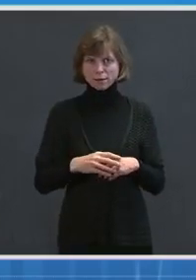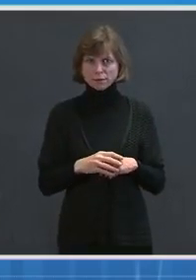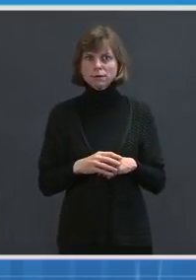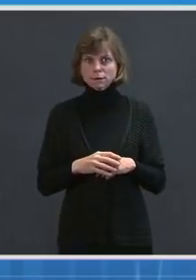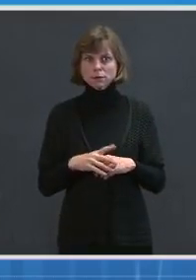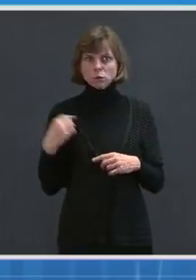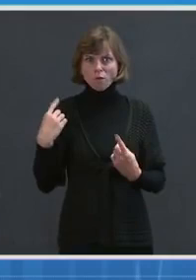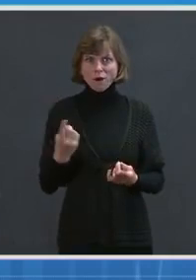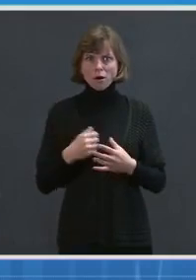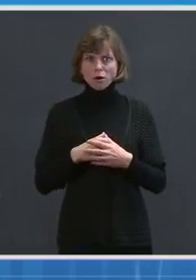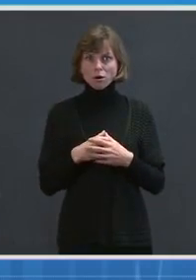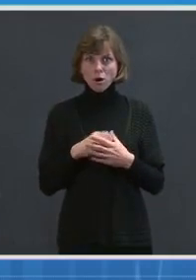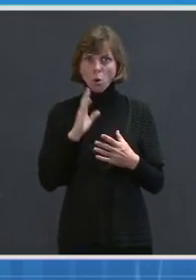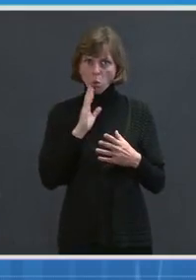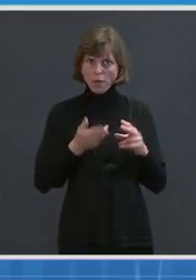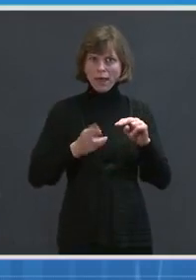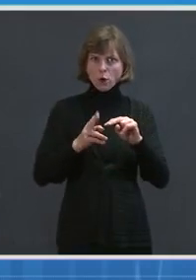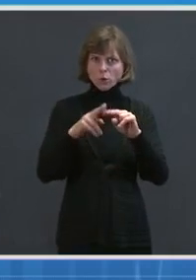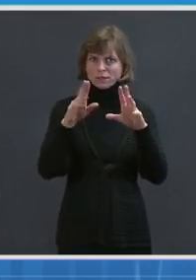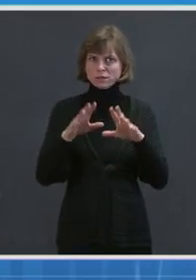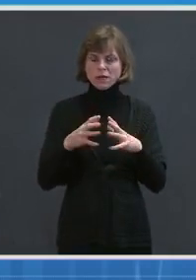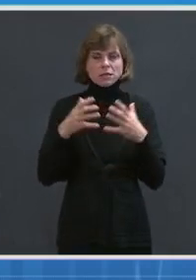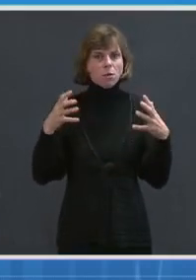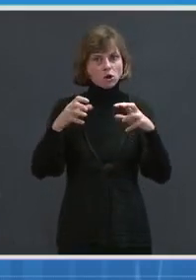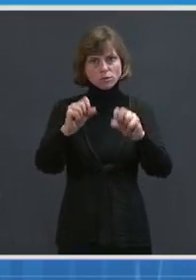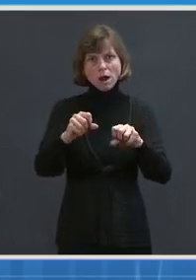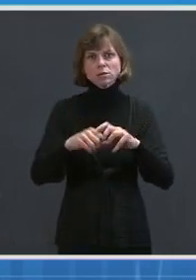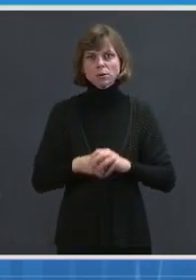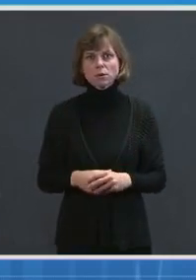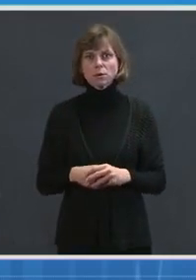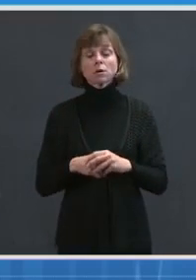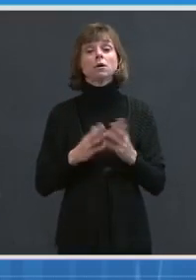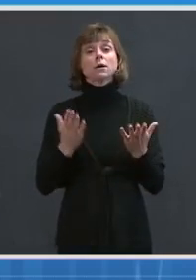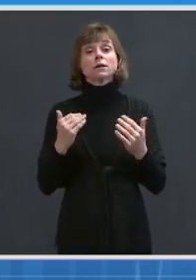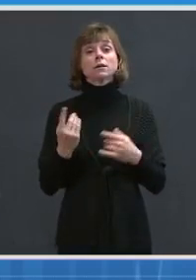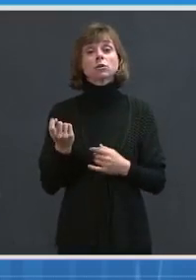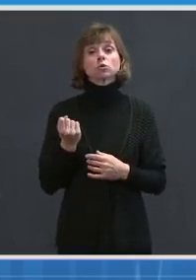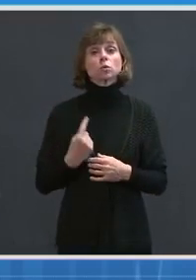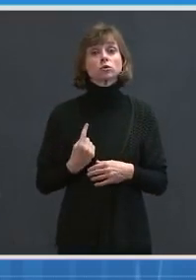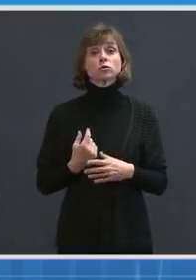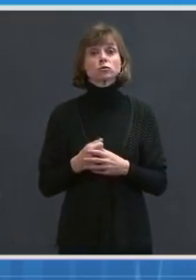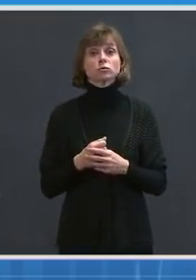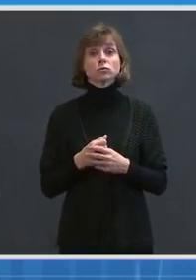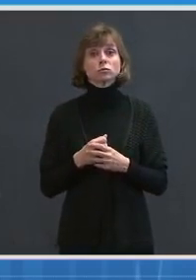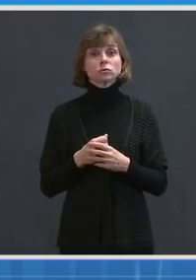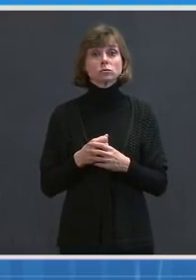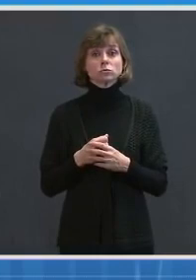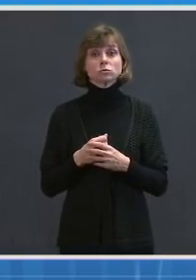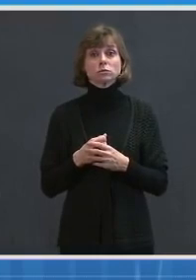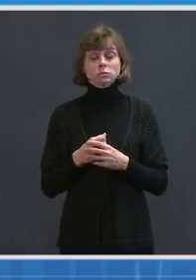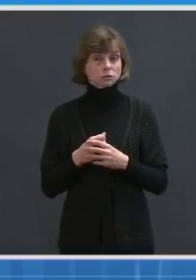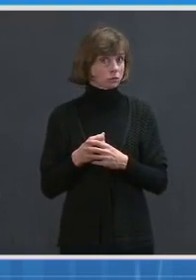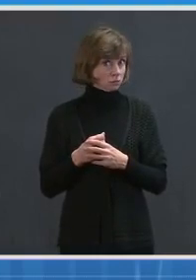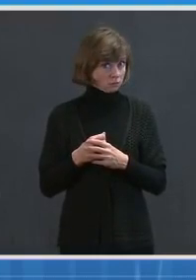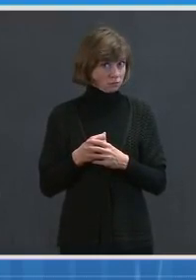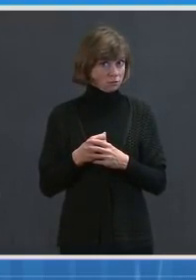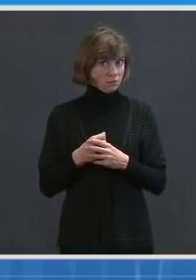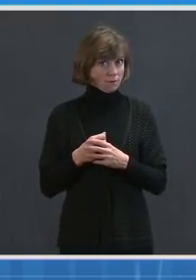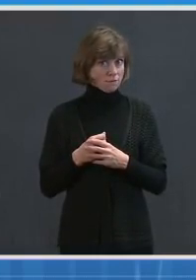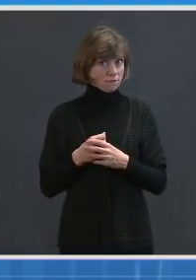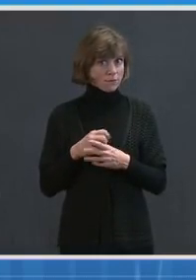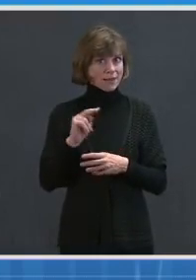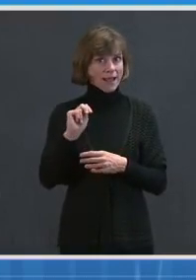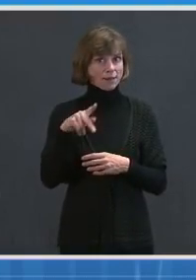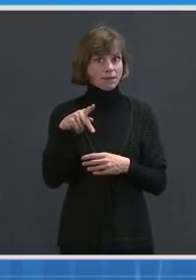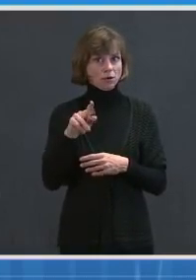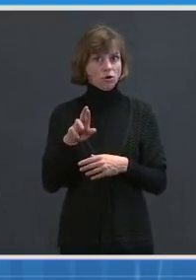to continue to increase as much as possible. So next question. Next, we'll go to Tamara Keith at NPR.